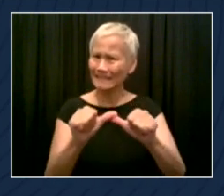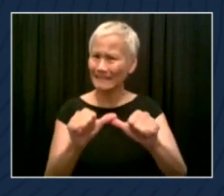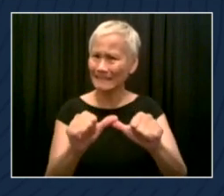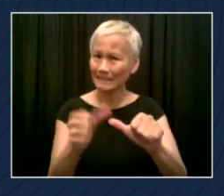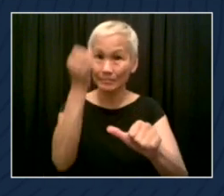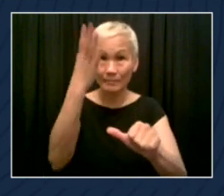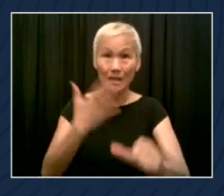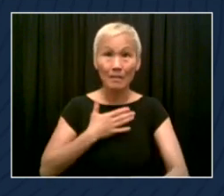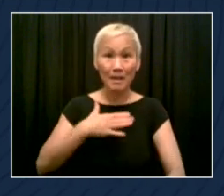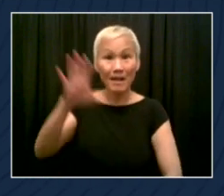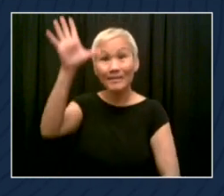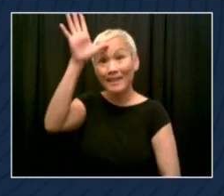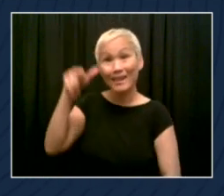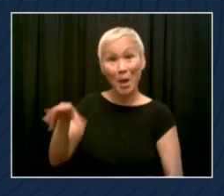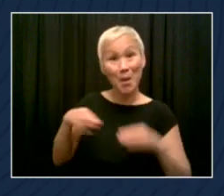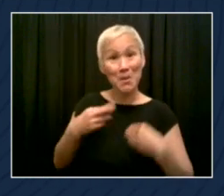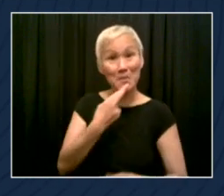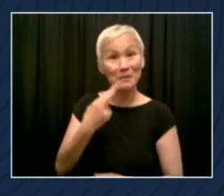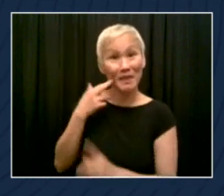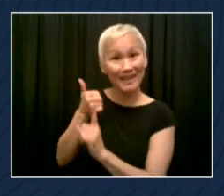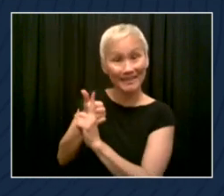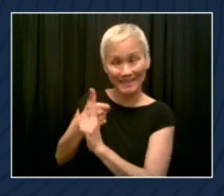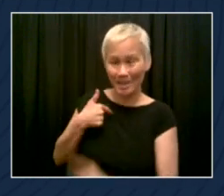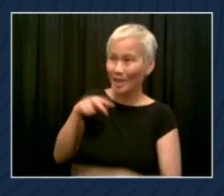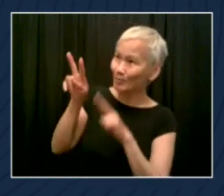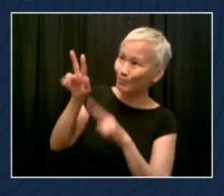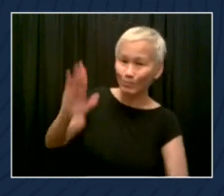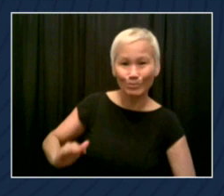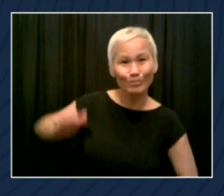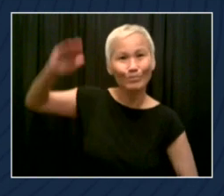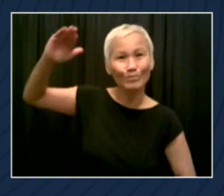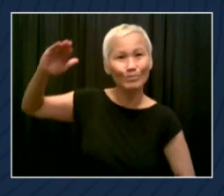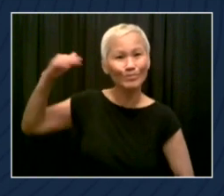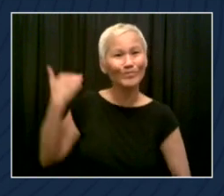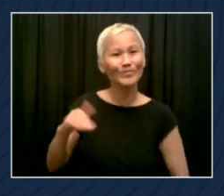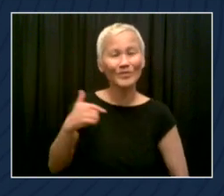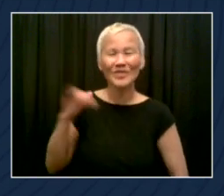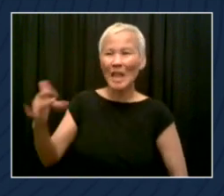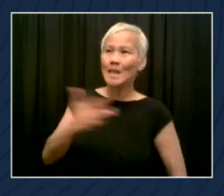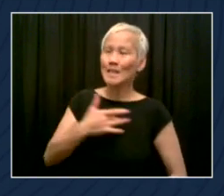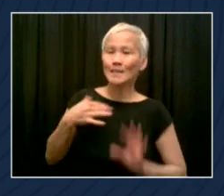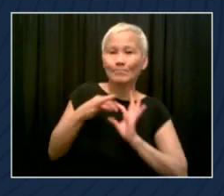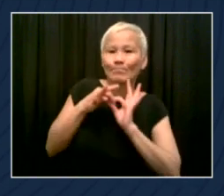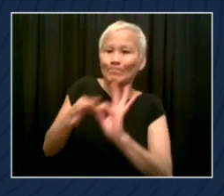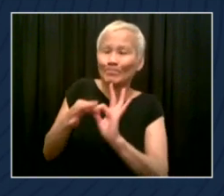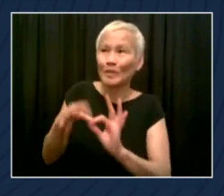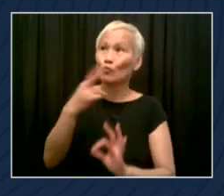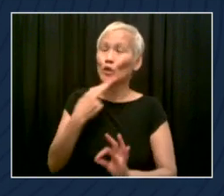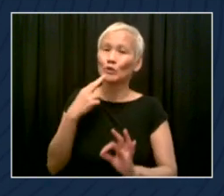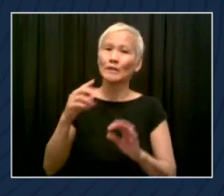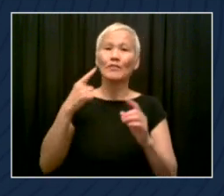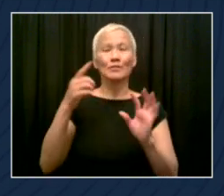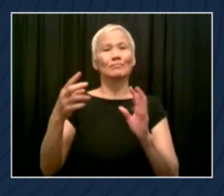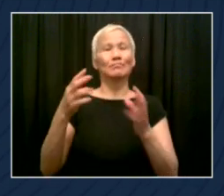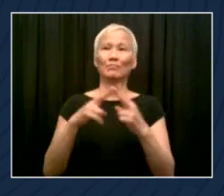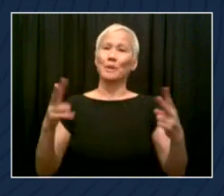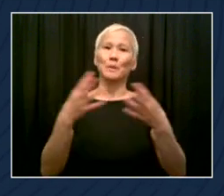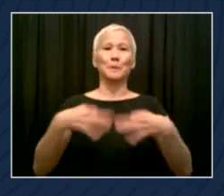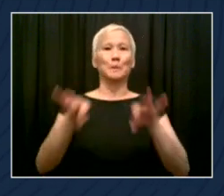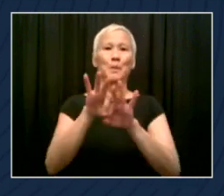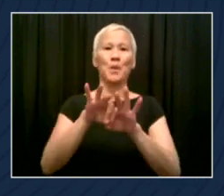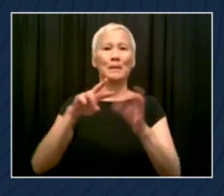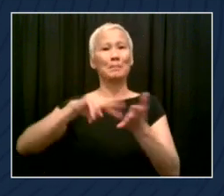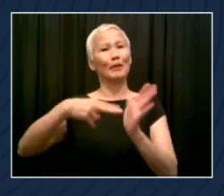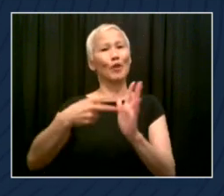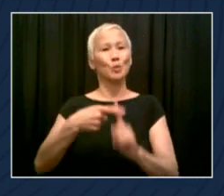in Stuyvesant Town. It is an industry that is not just about giving New Yorkers enjoyment, but it's about employment, small